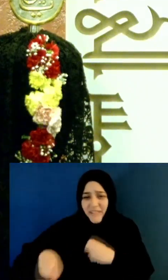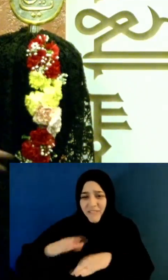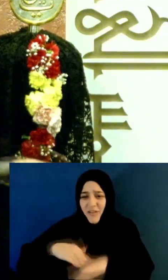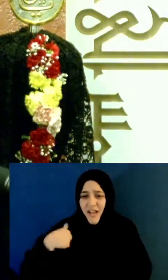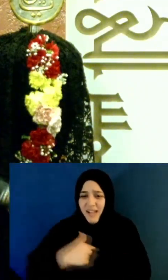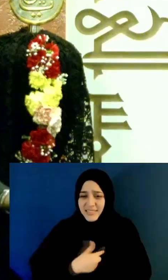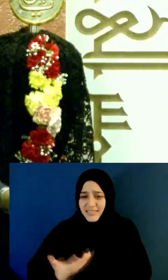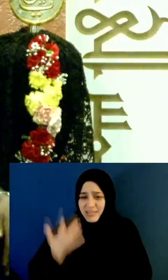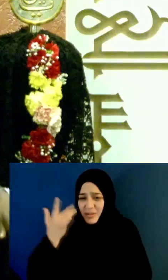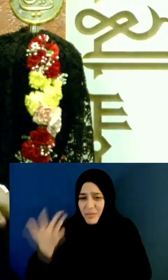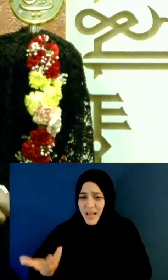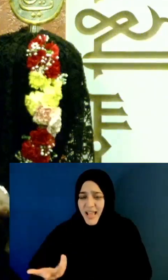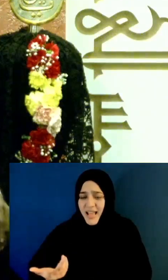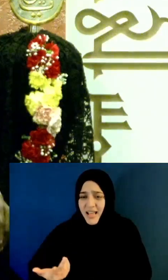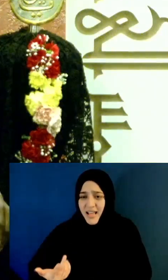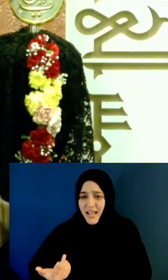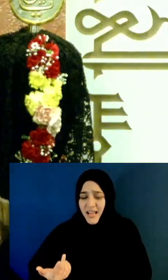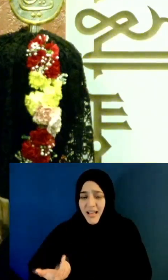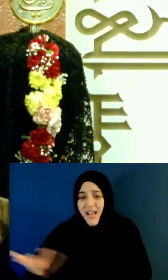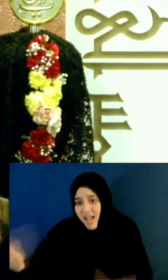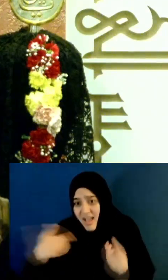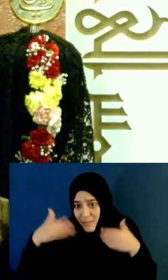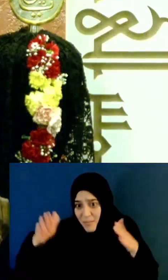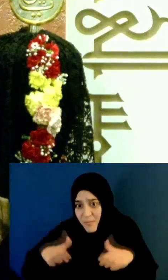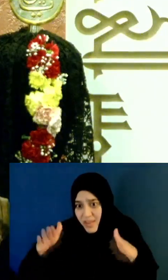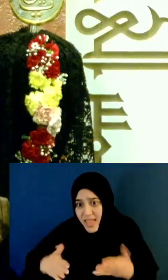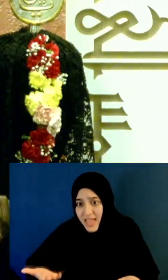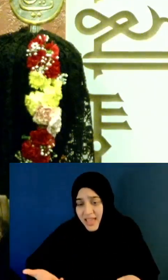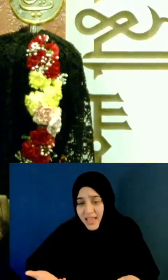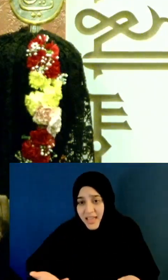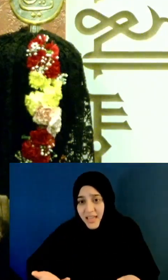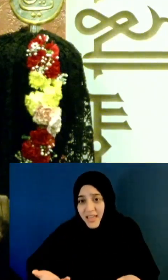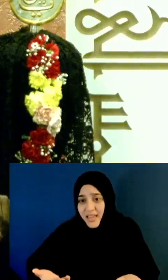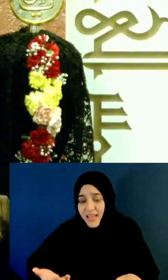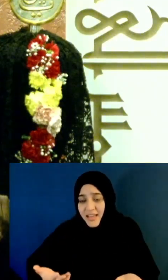I'm praying, sure. But Islam says no.